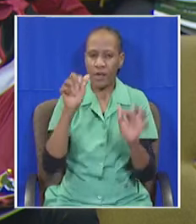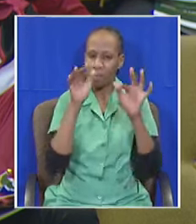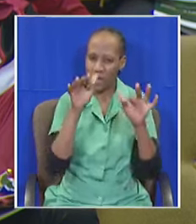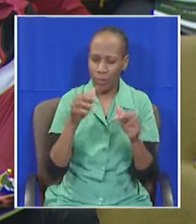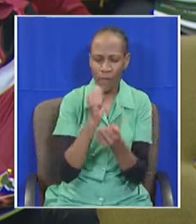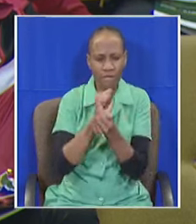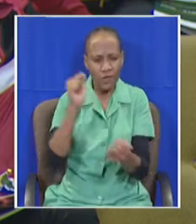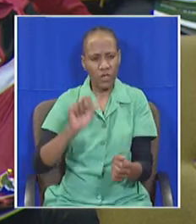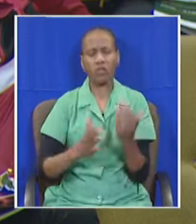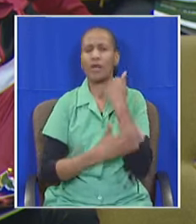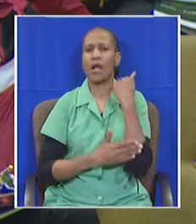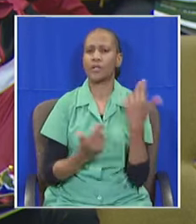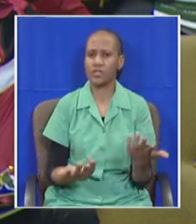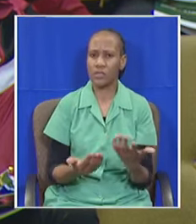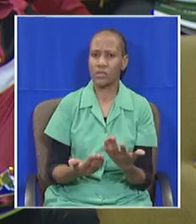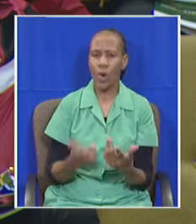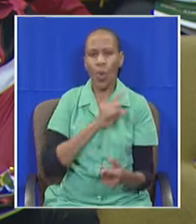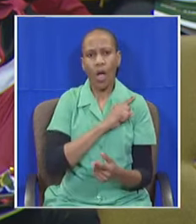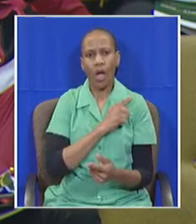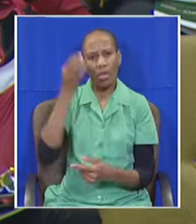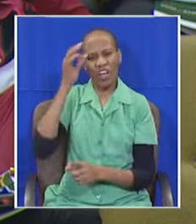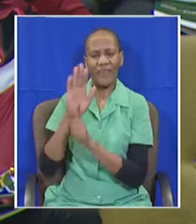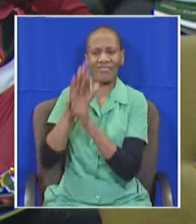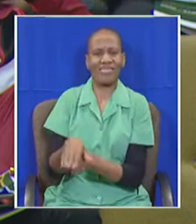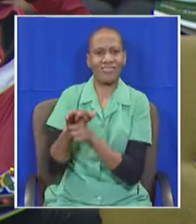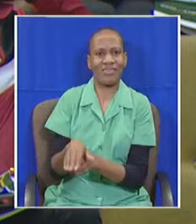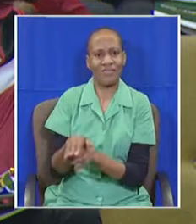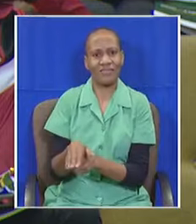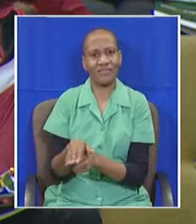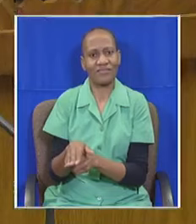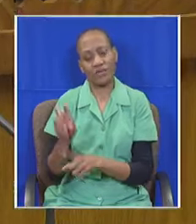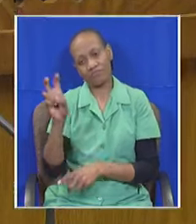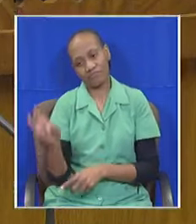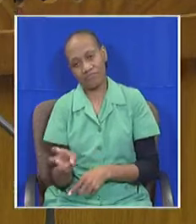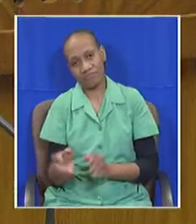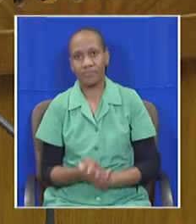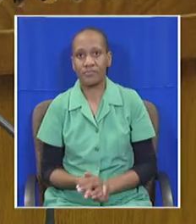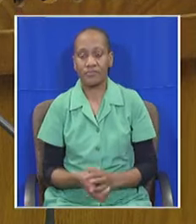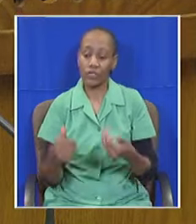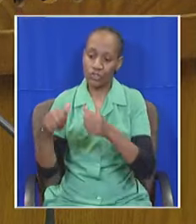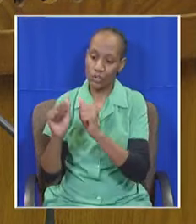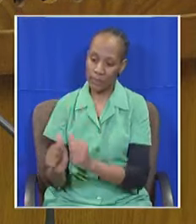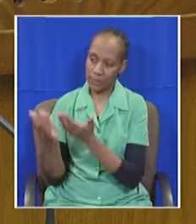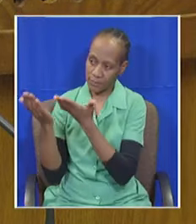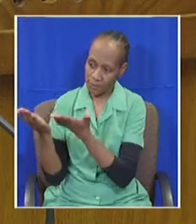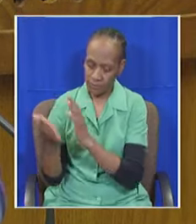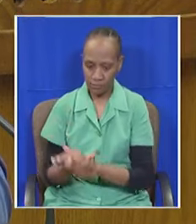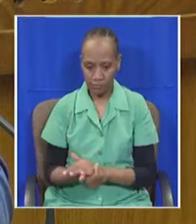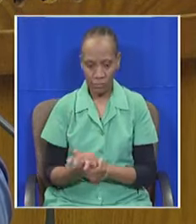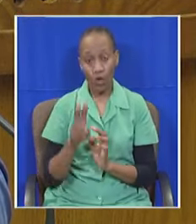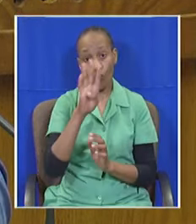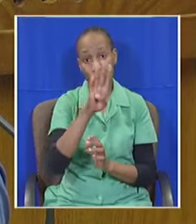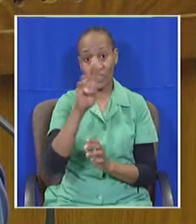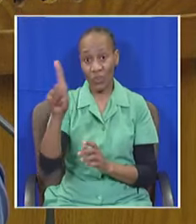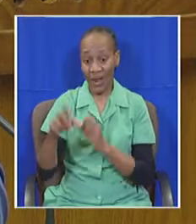forces determined to keep us forever the chattels," close quote. Honorable Chairperson, 41 years